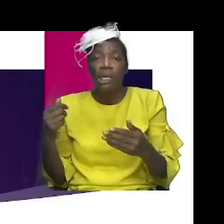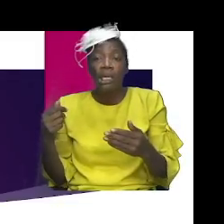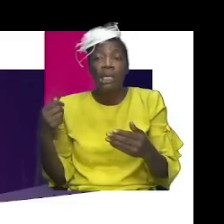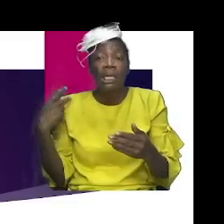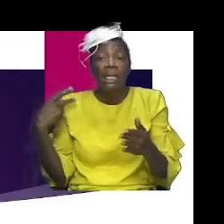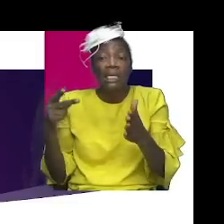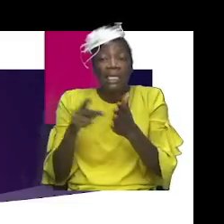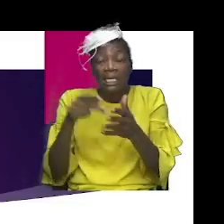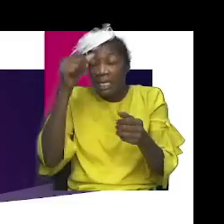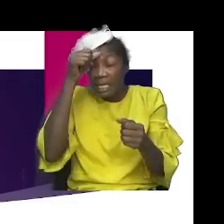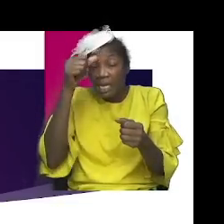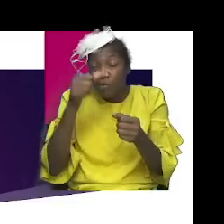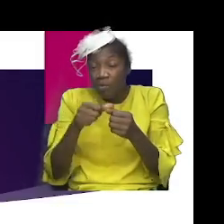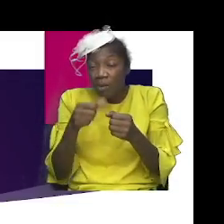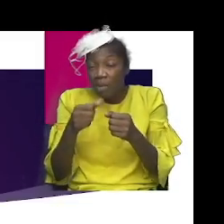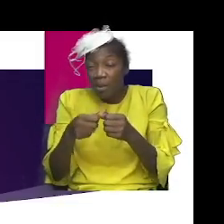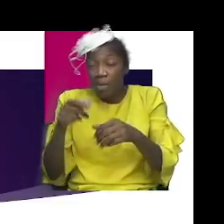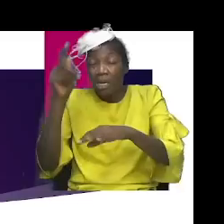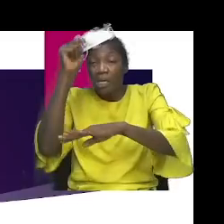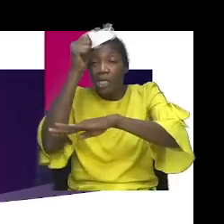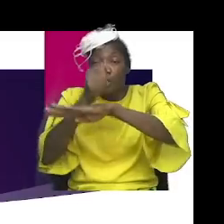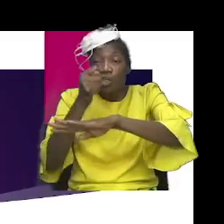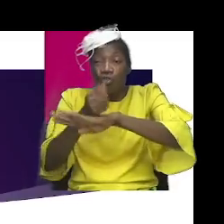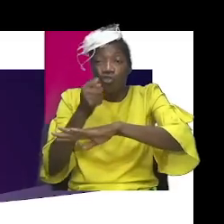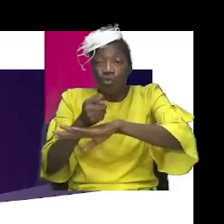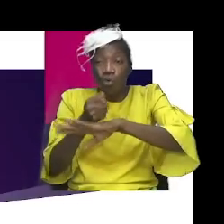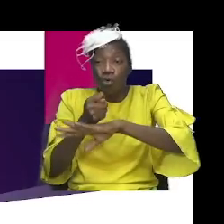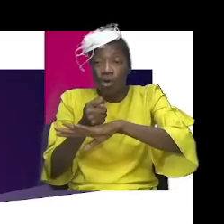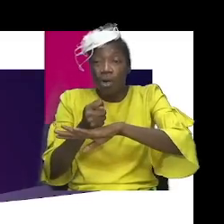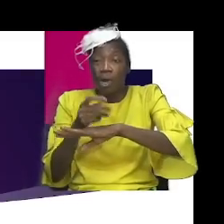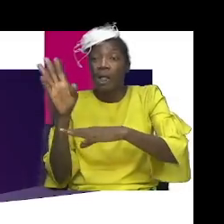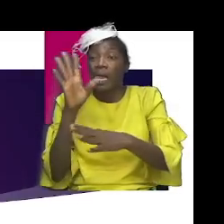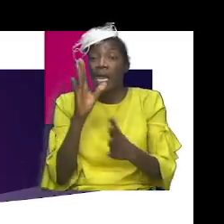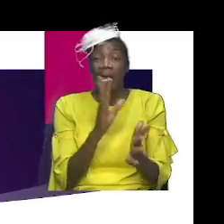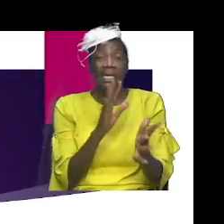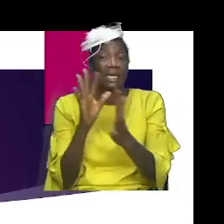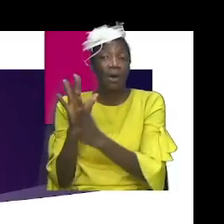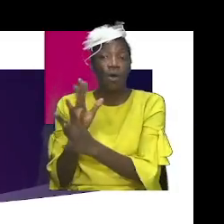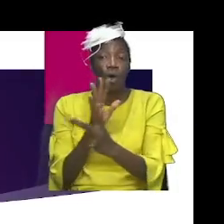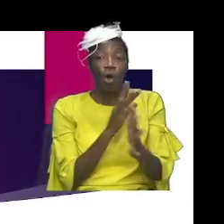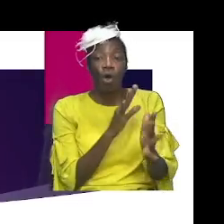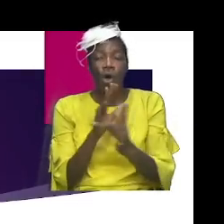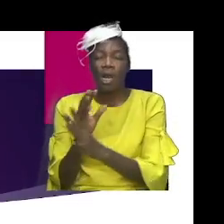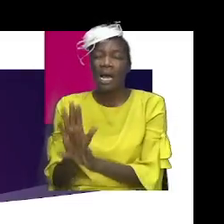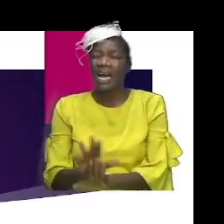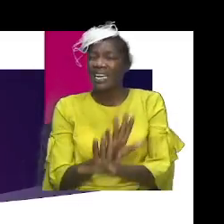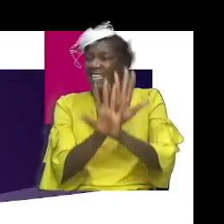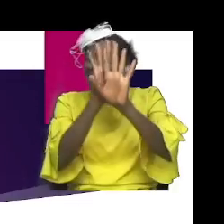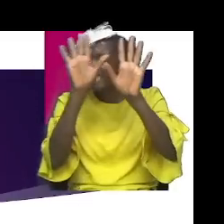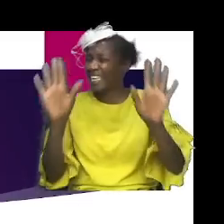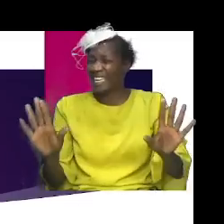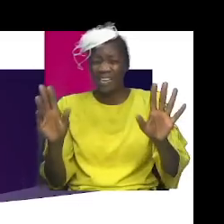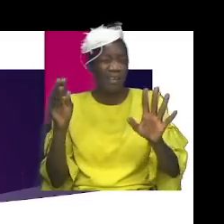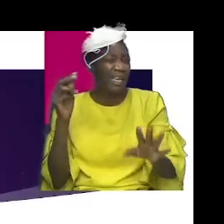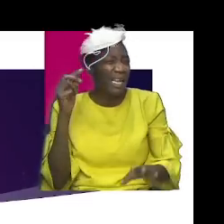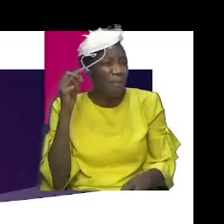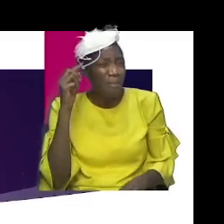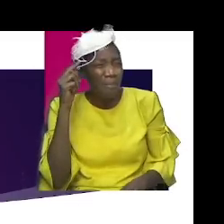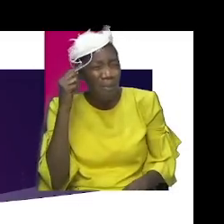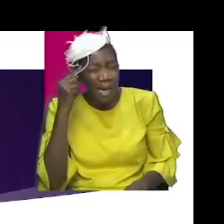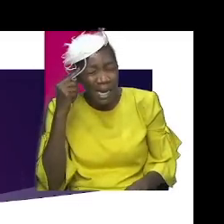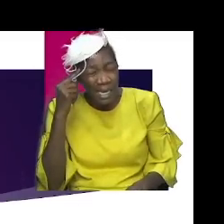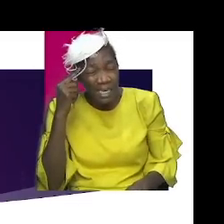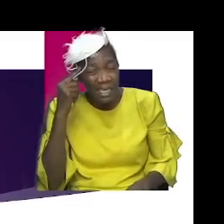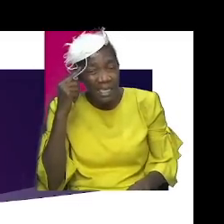I remember the color of the safe that was going into the van, and it was clear and vivid in my mind.